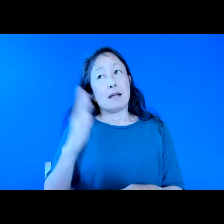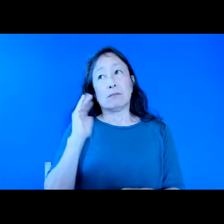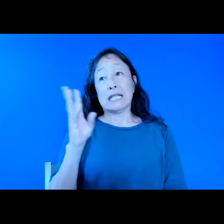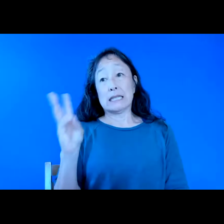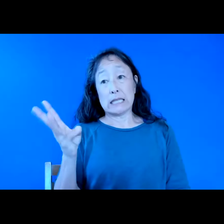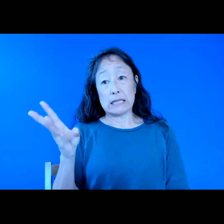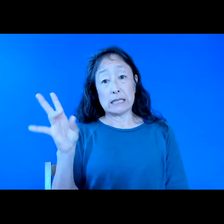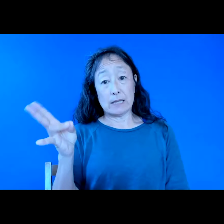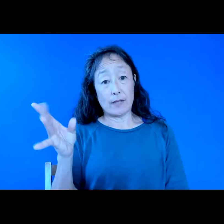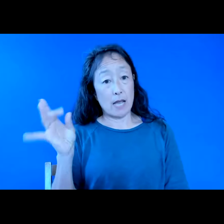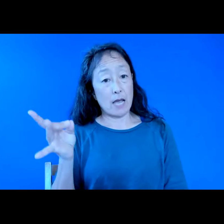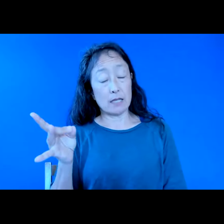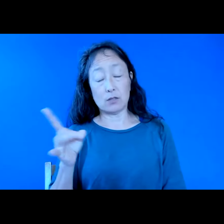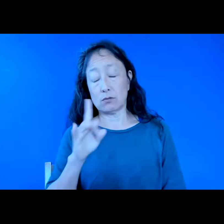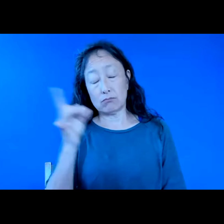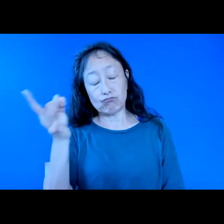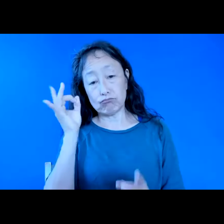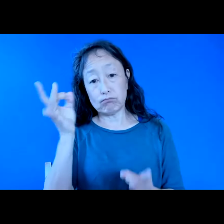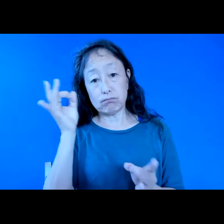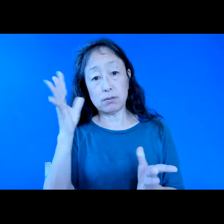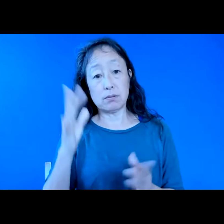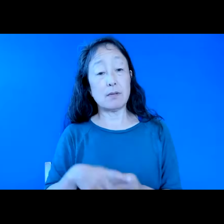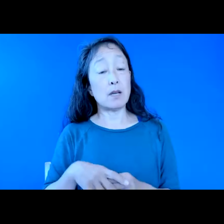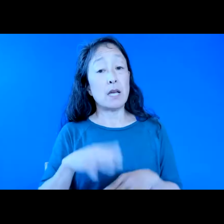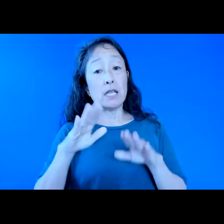when children were just, it